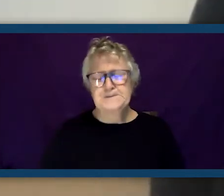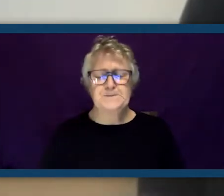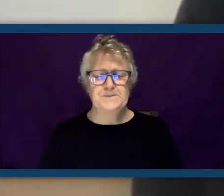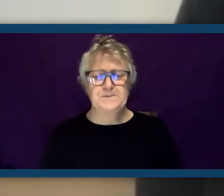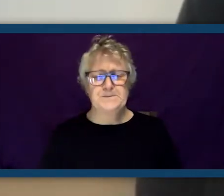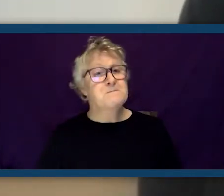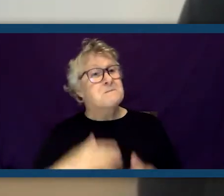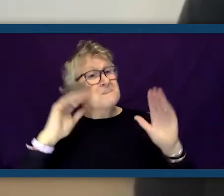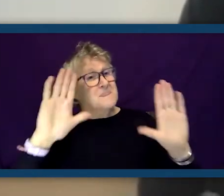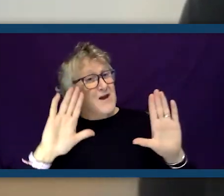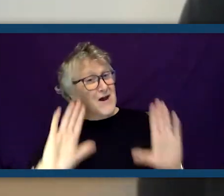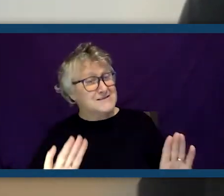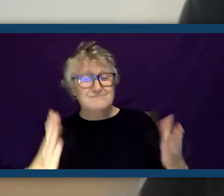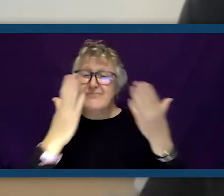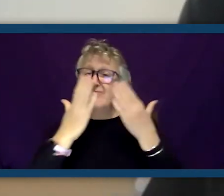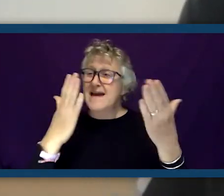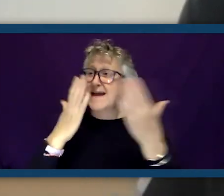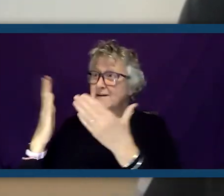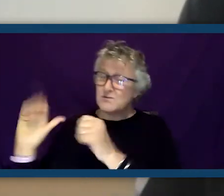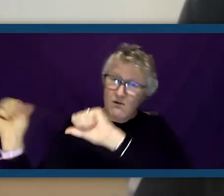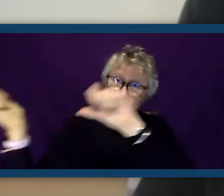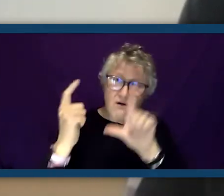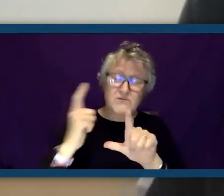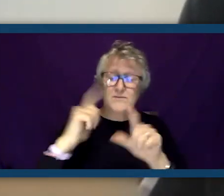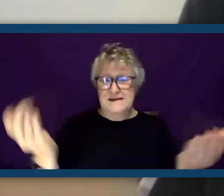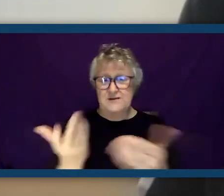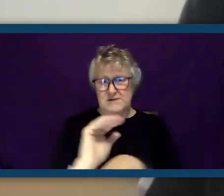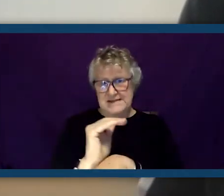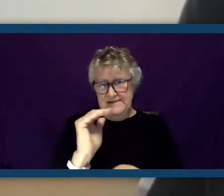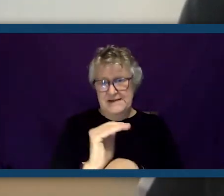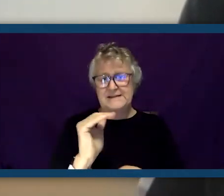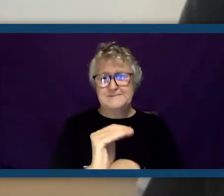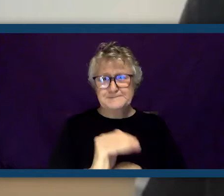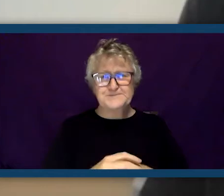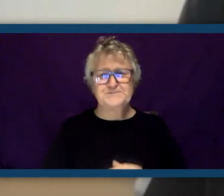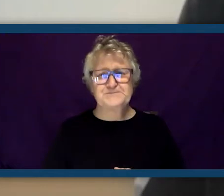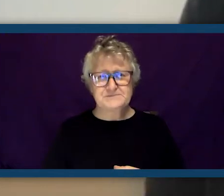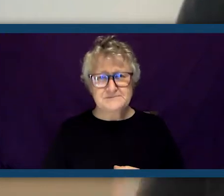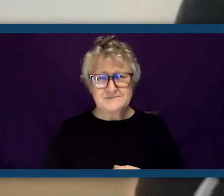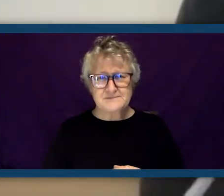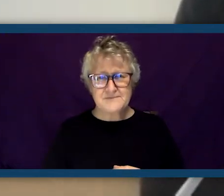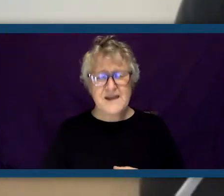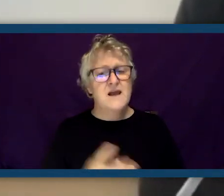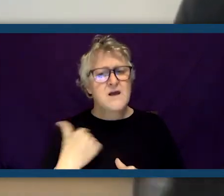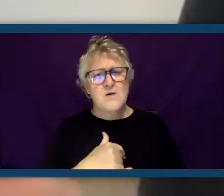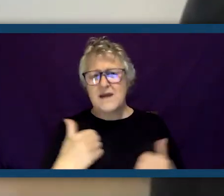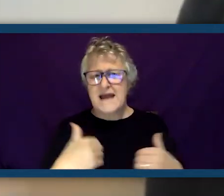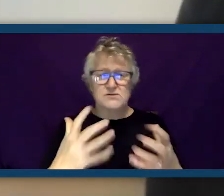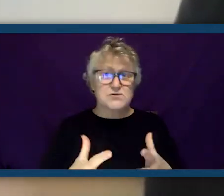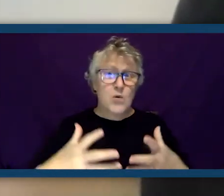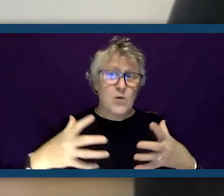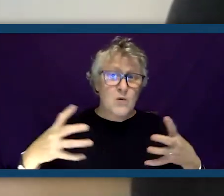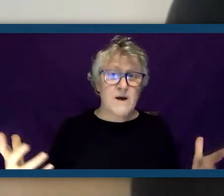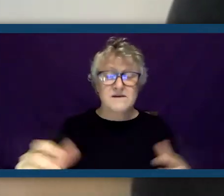Great, awesome. Thank you all so much for being here with us today. We have just so much to talk